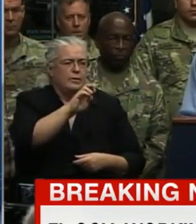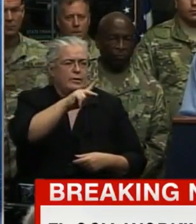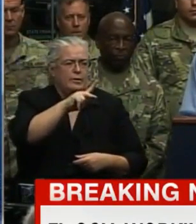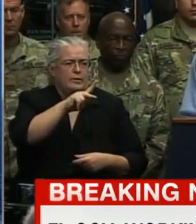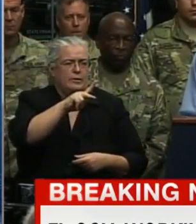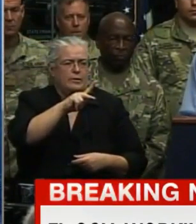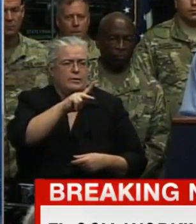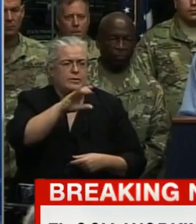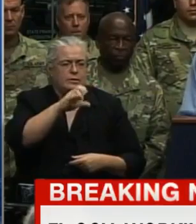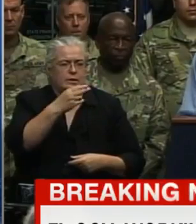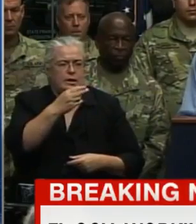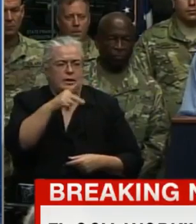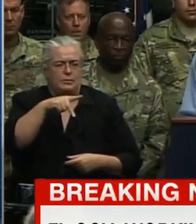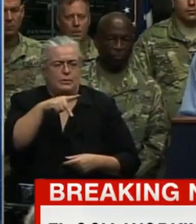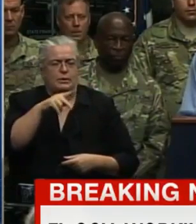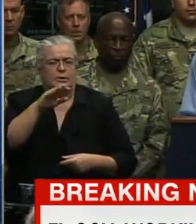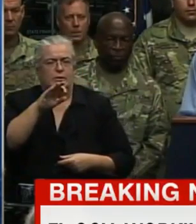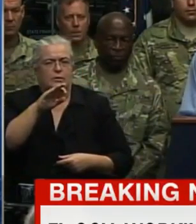BPRCHD